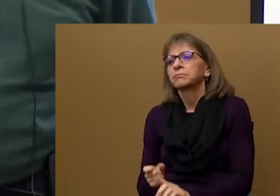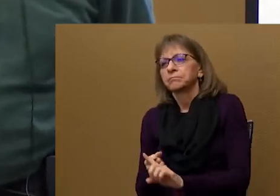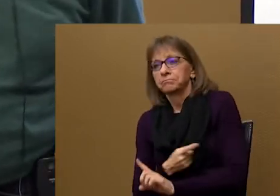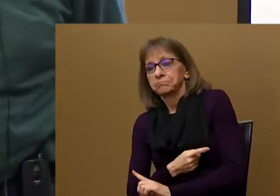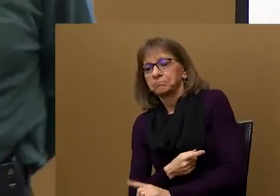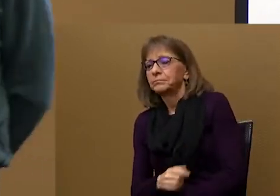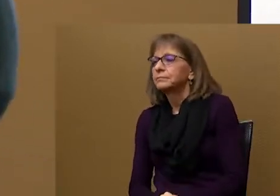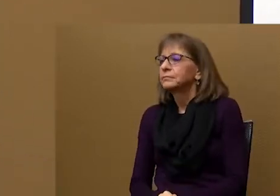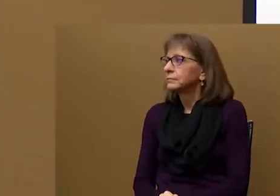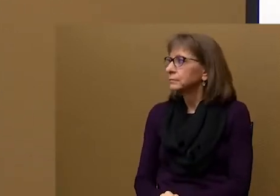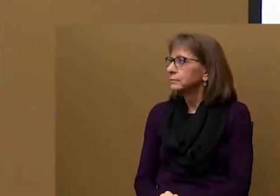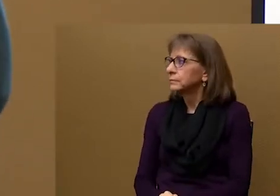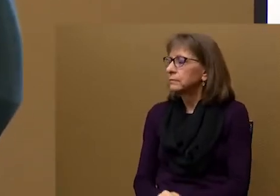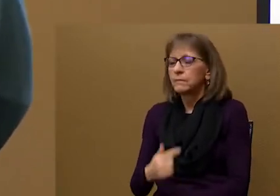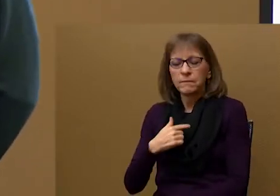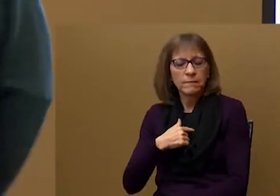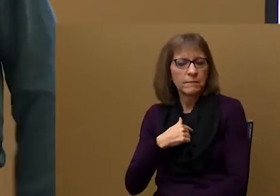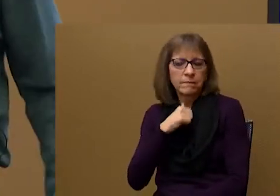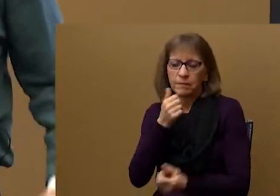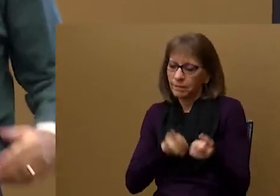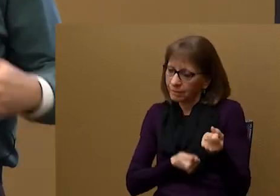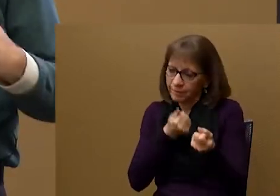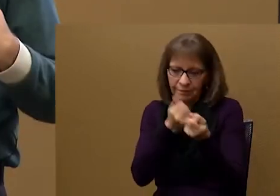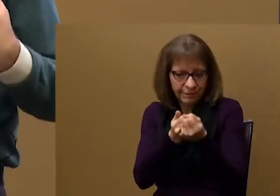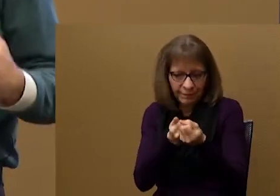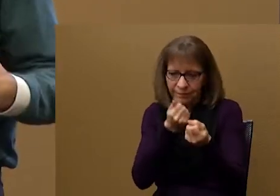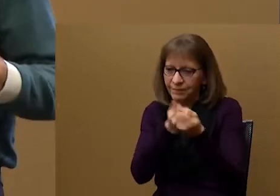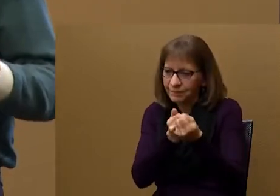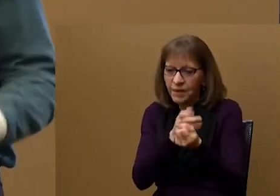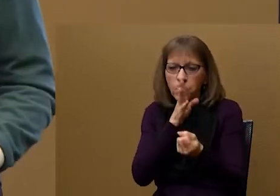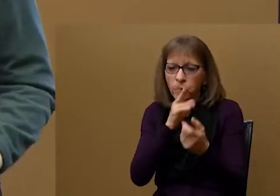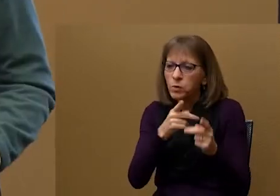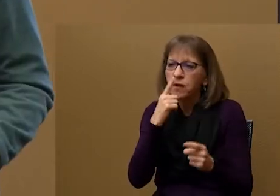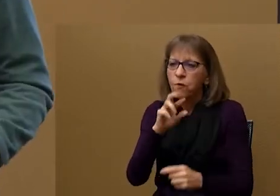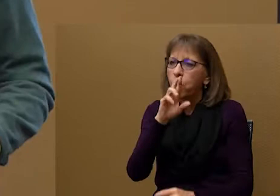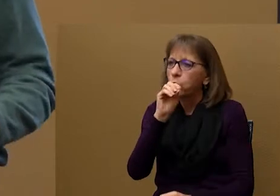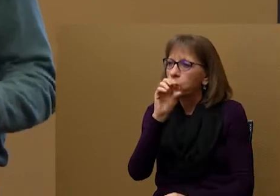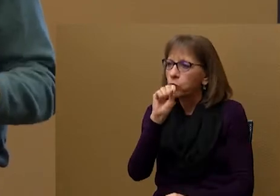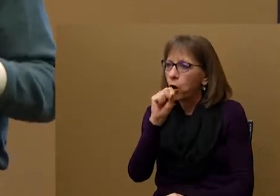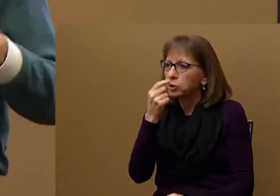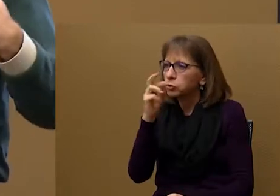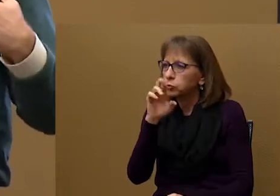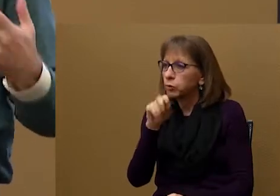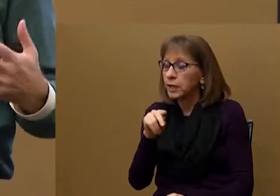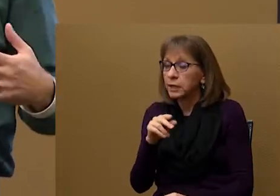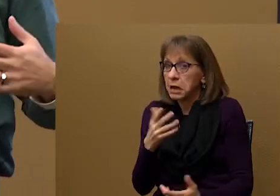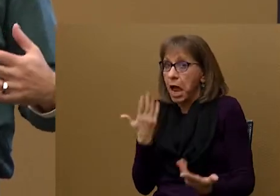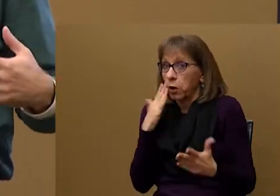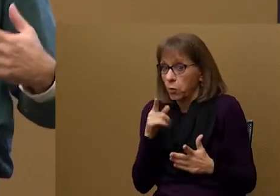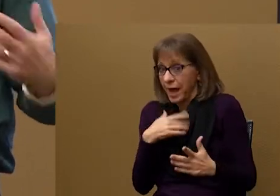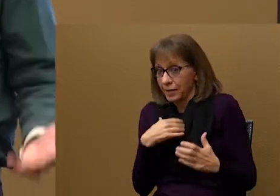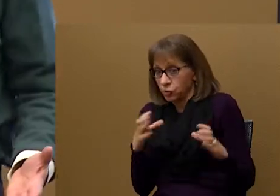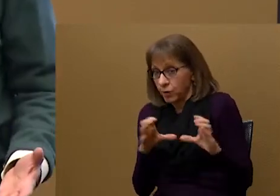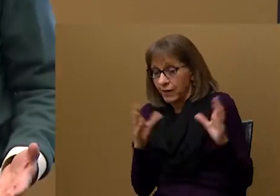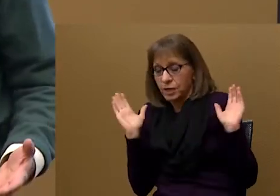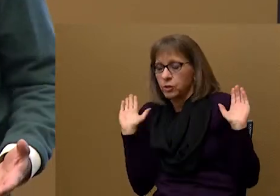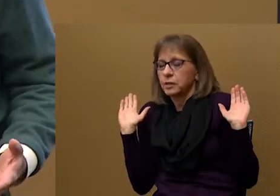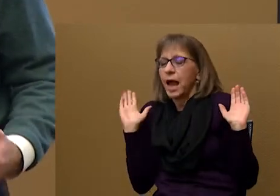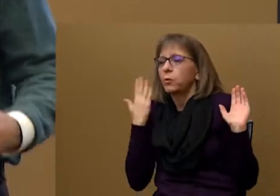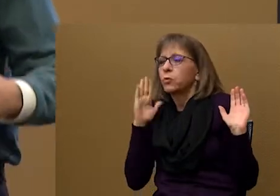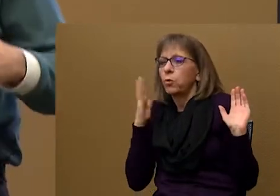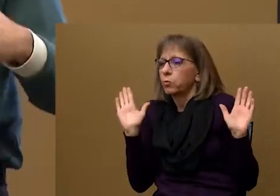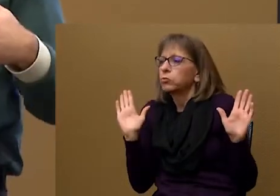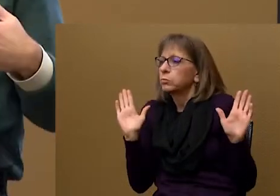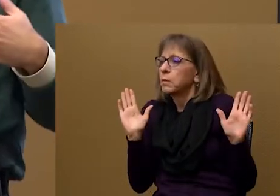A caveat, I am not a spokesperson for Ross Green. I'm not certified. I don't know if he has